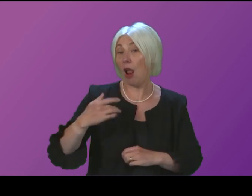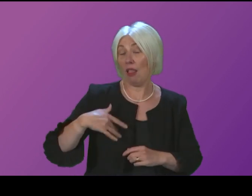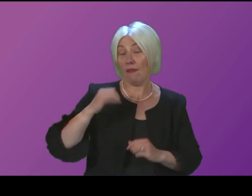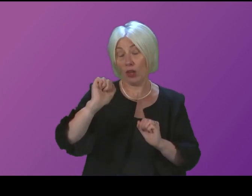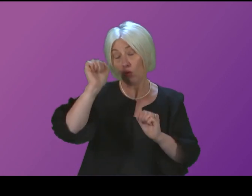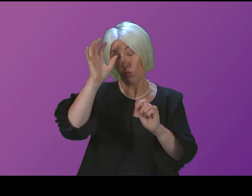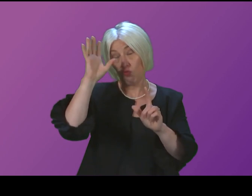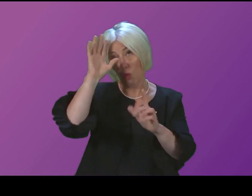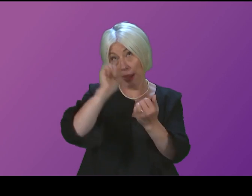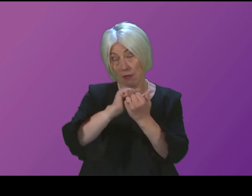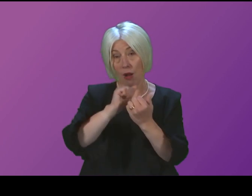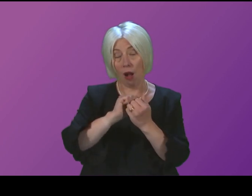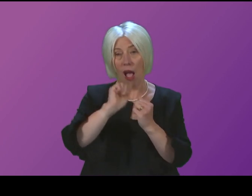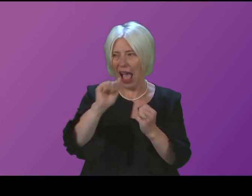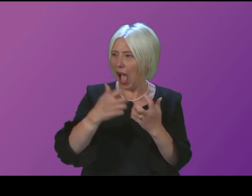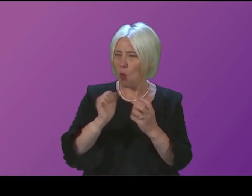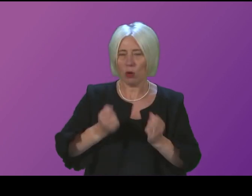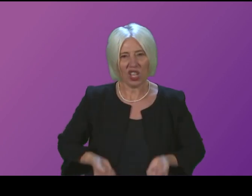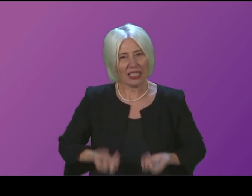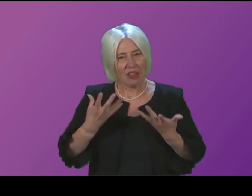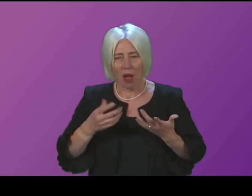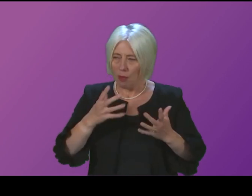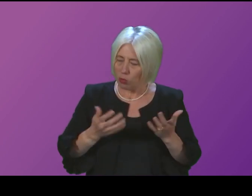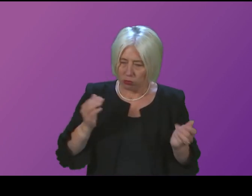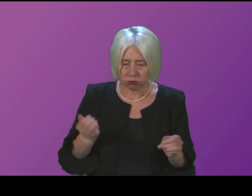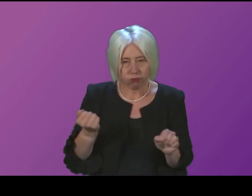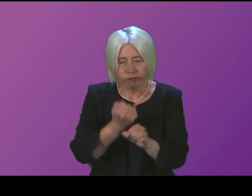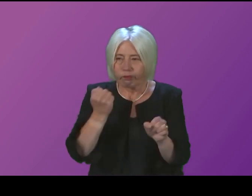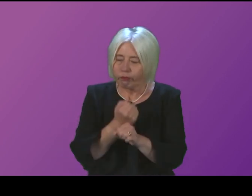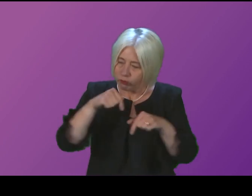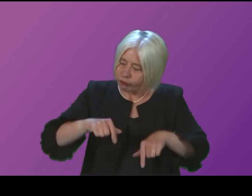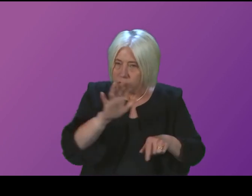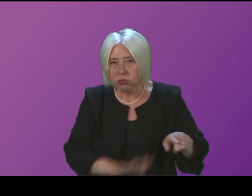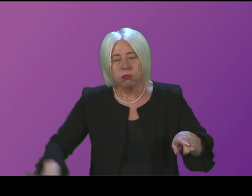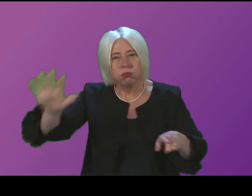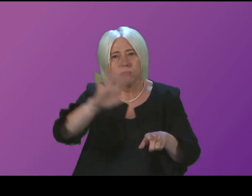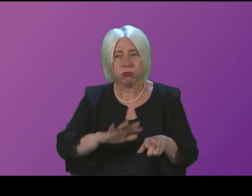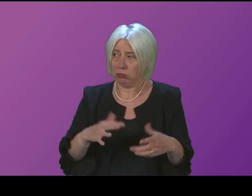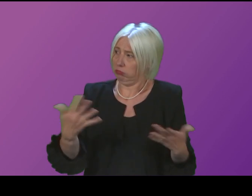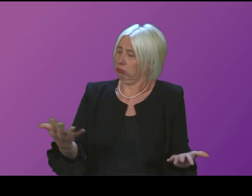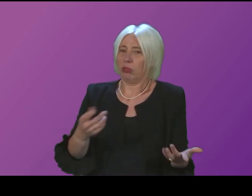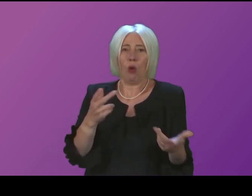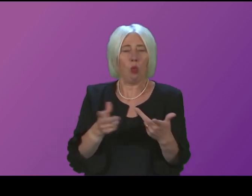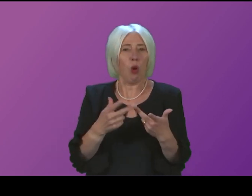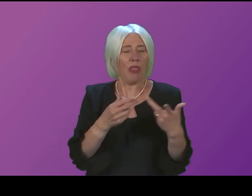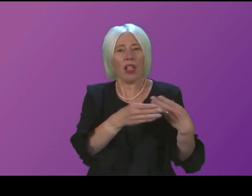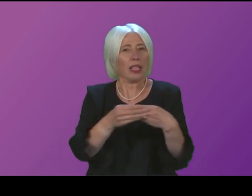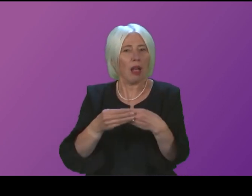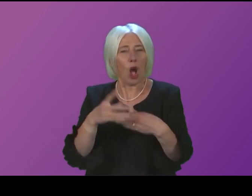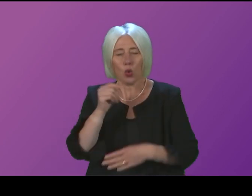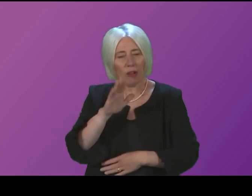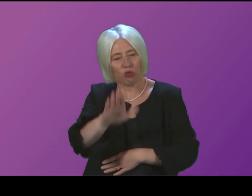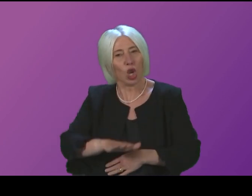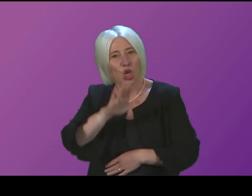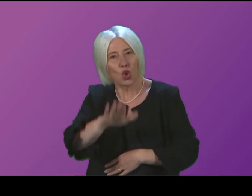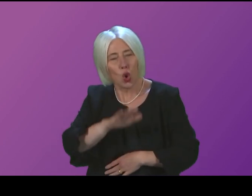the sacrifices made to build the country and the world that we live in today. What other leader could have reassured the nation in